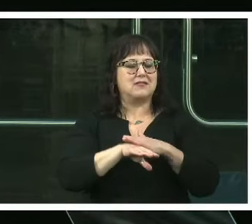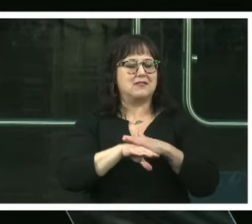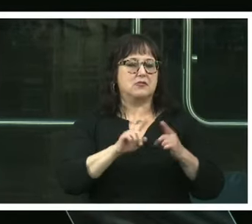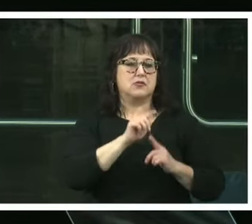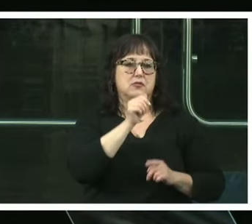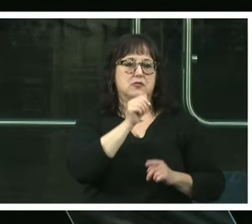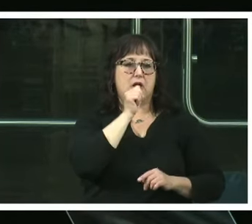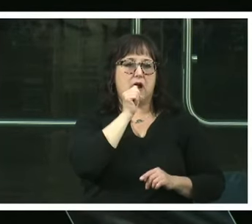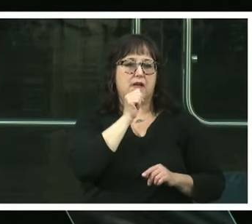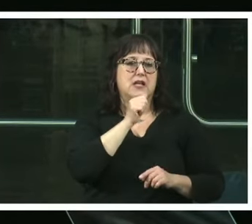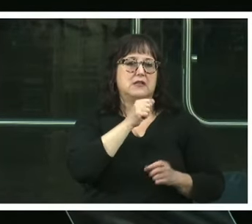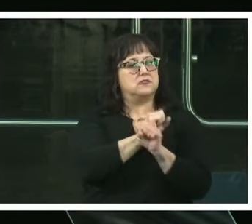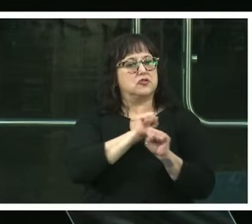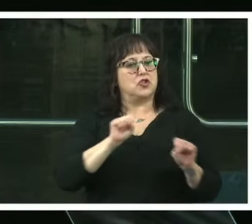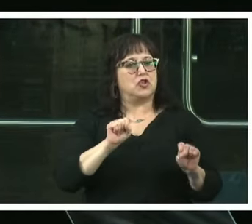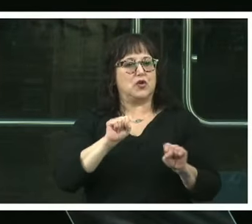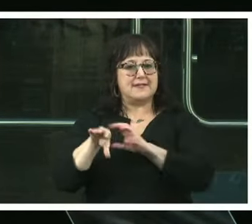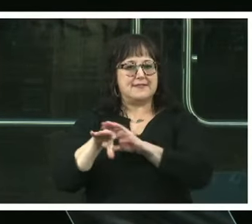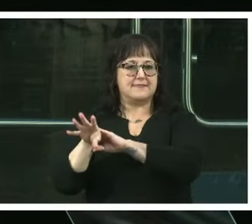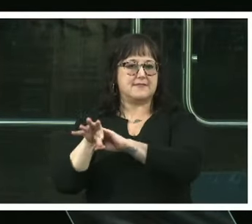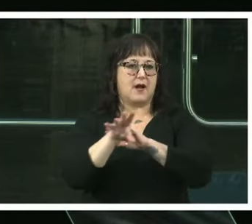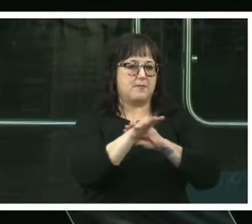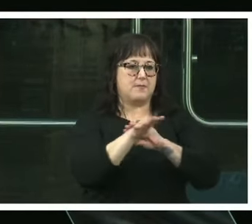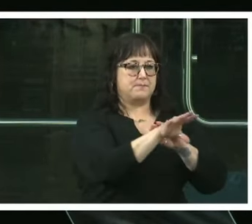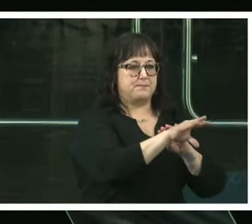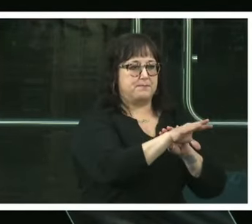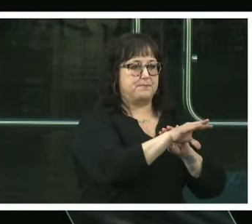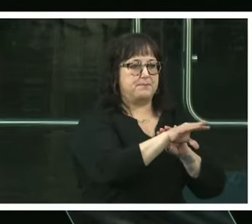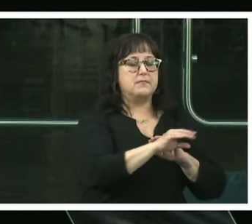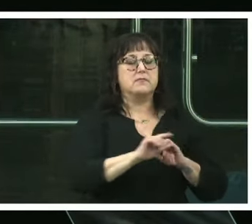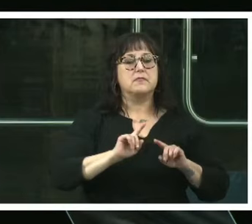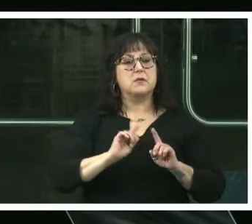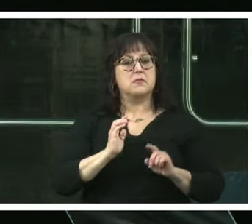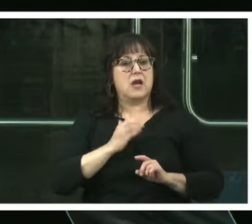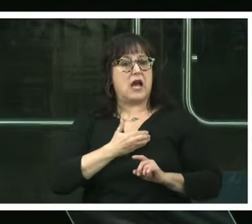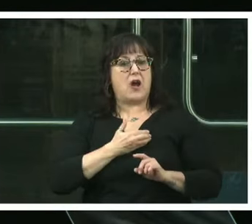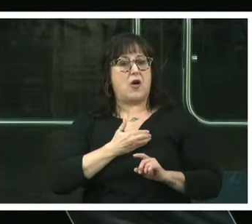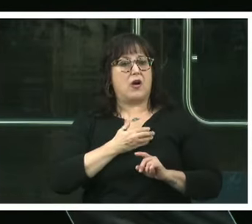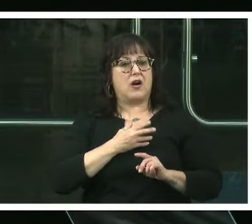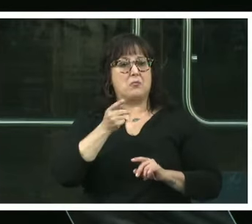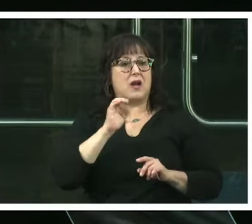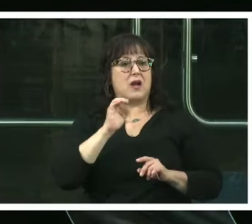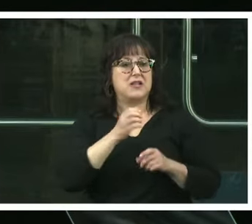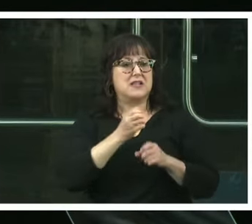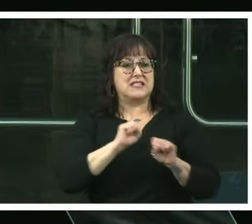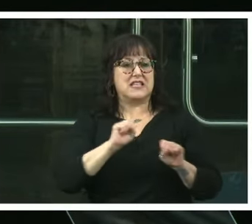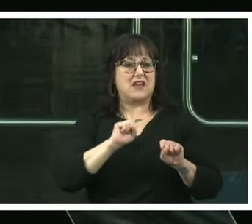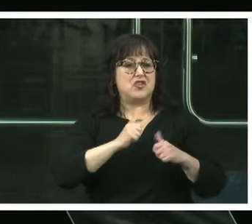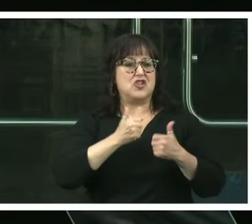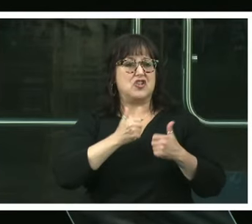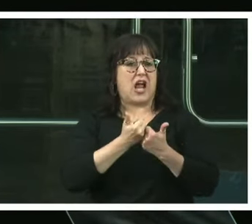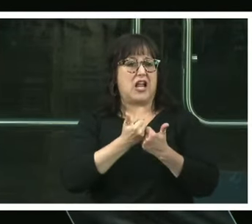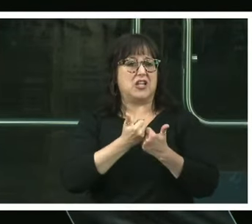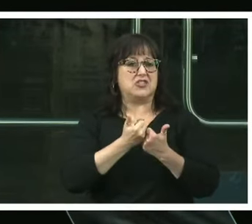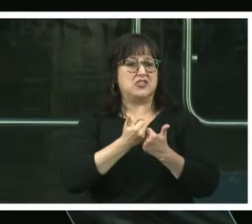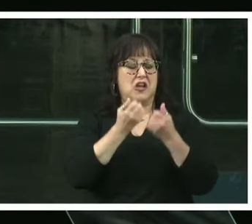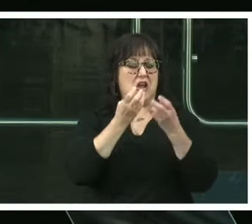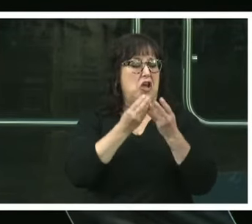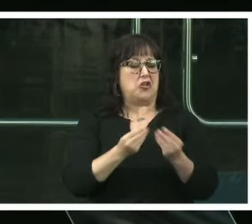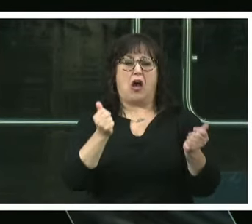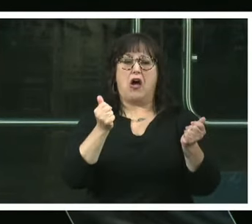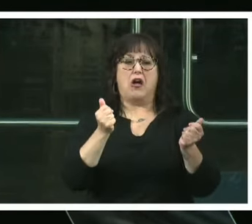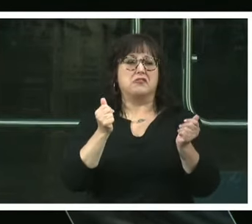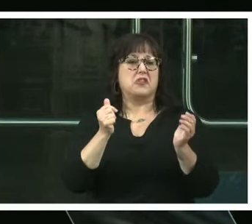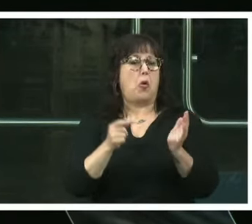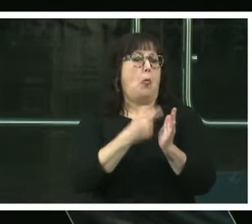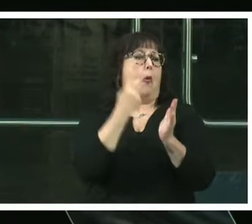cameras. But our public safety challenges are not going to be solved in just one budget